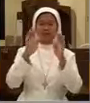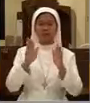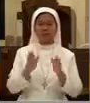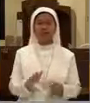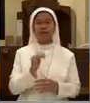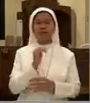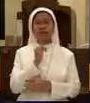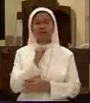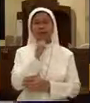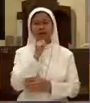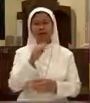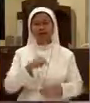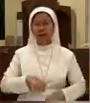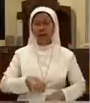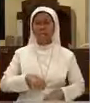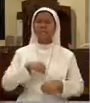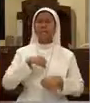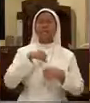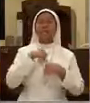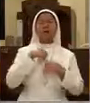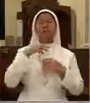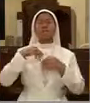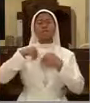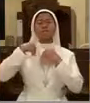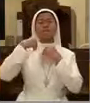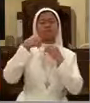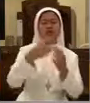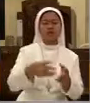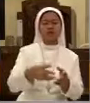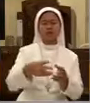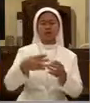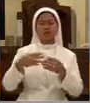a proud imposition on